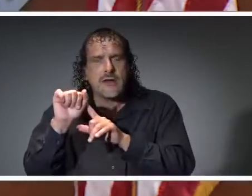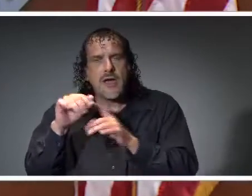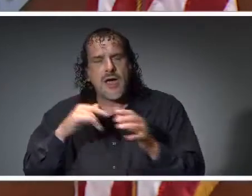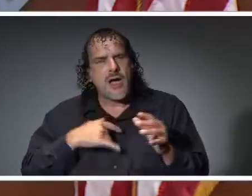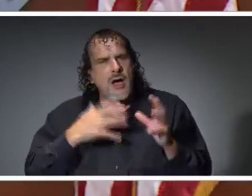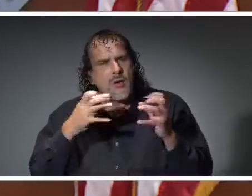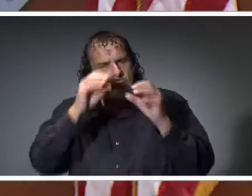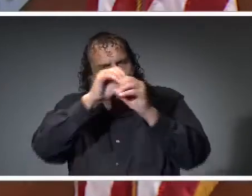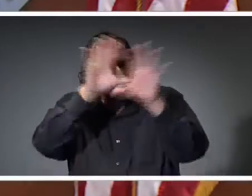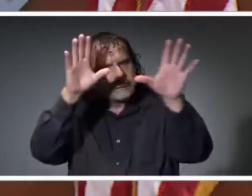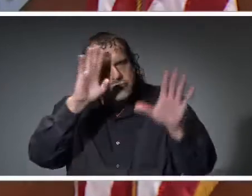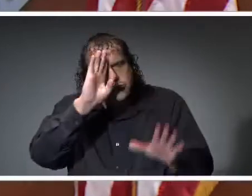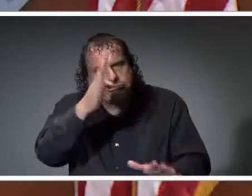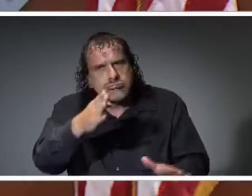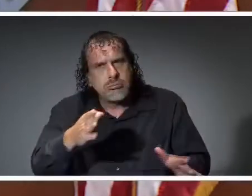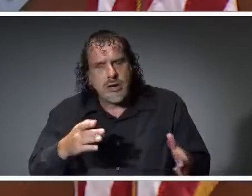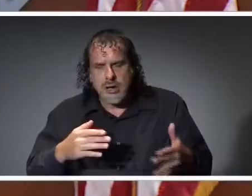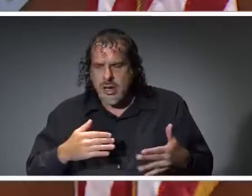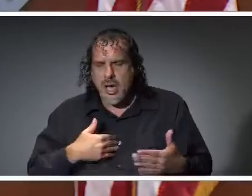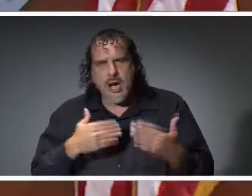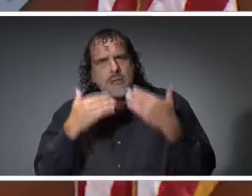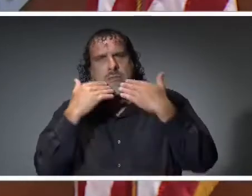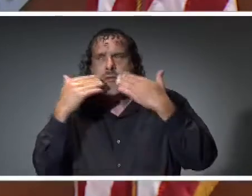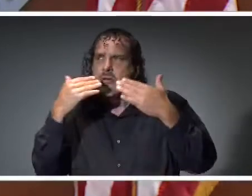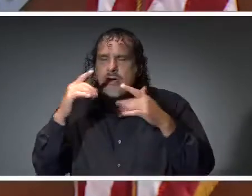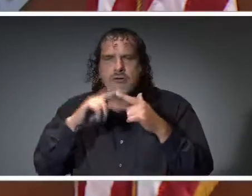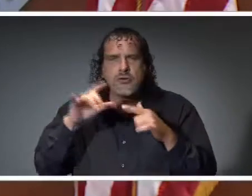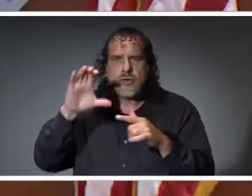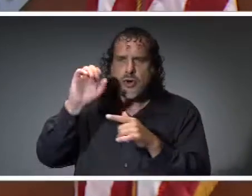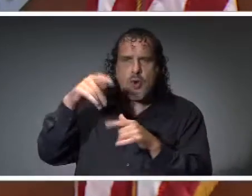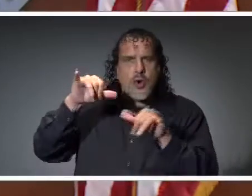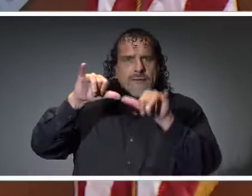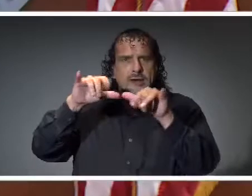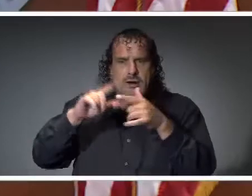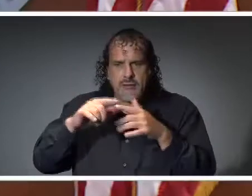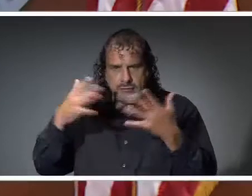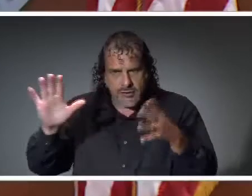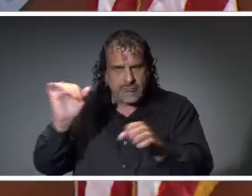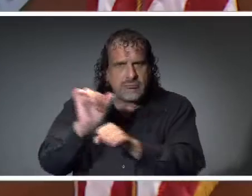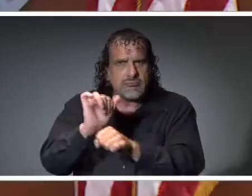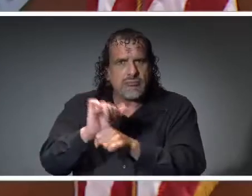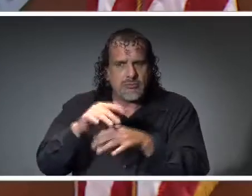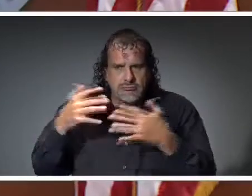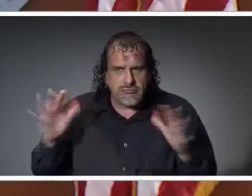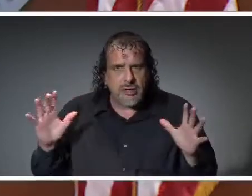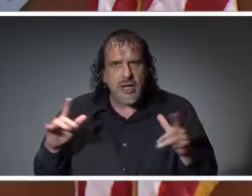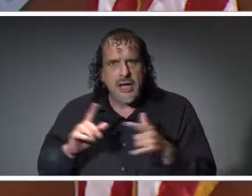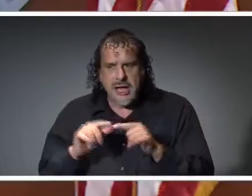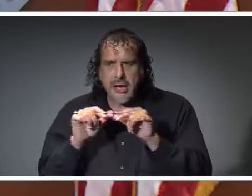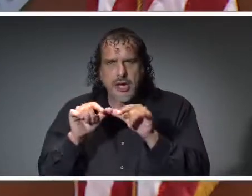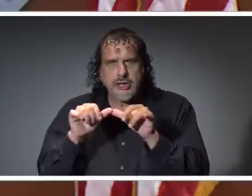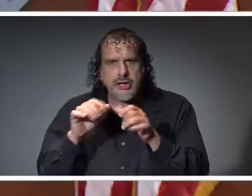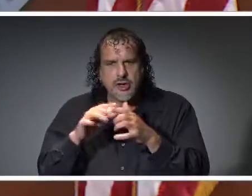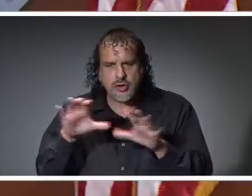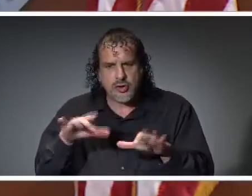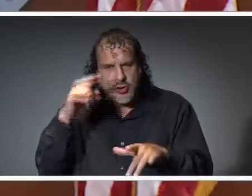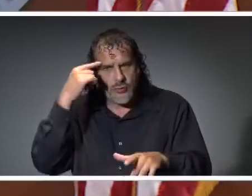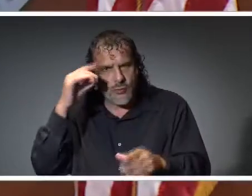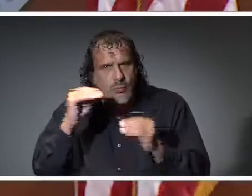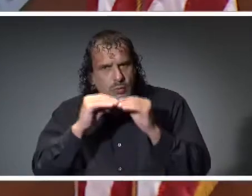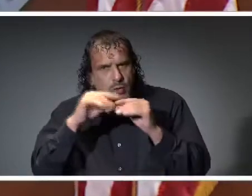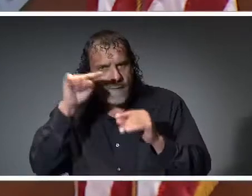clear. I am grateful to the Corps of Engineers for the work that they have already done and continue to do for the people of